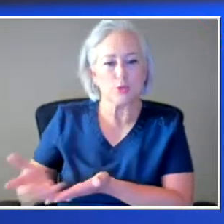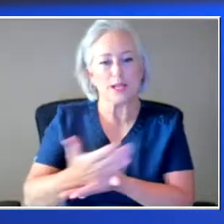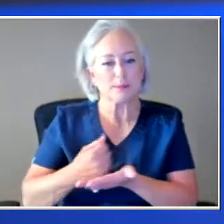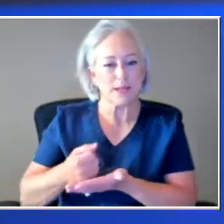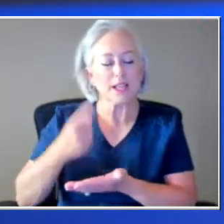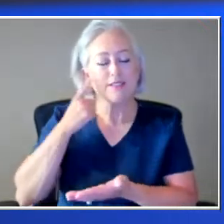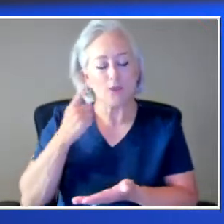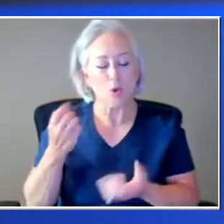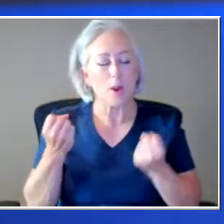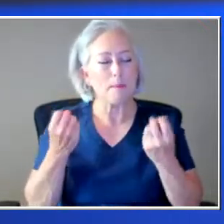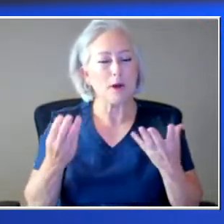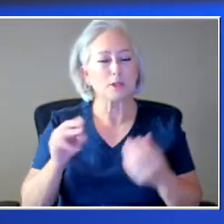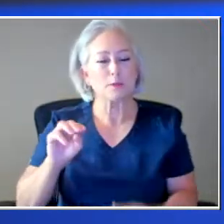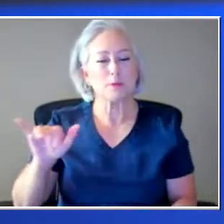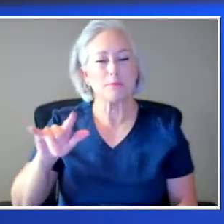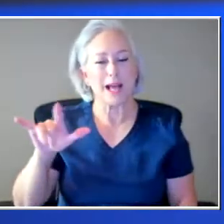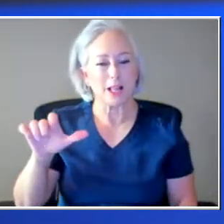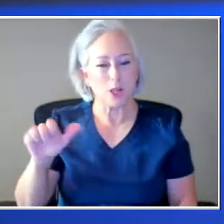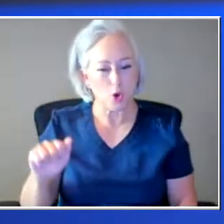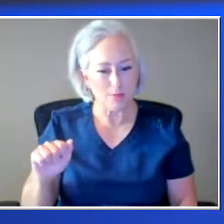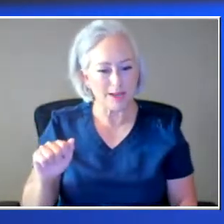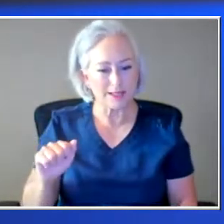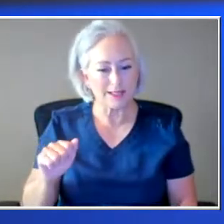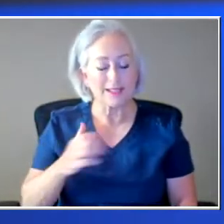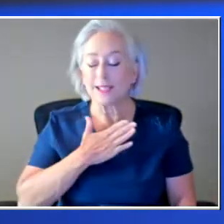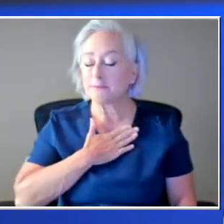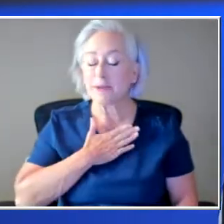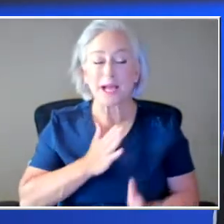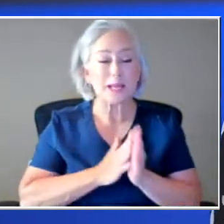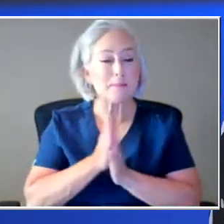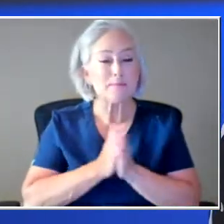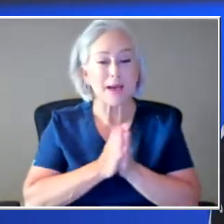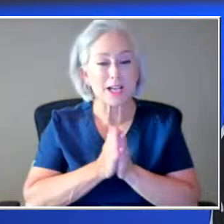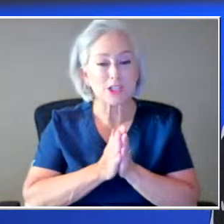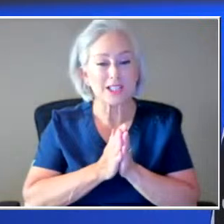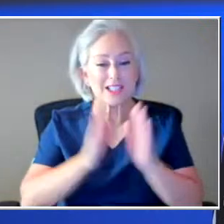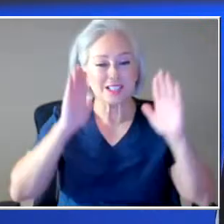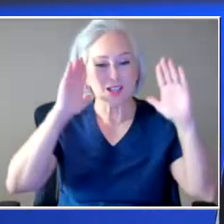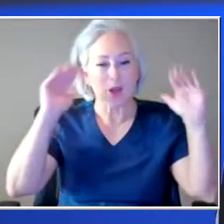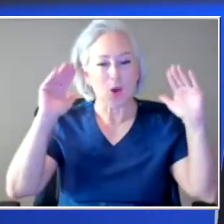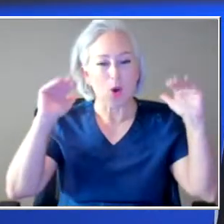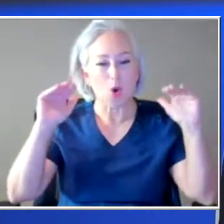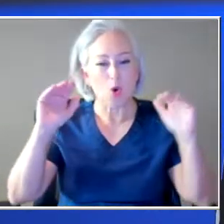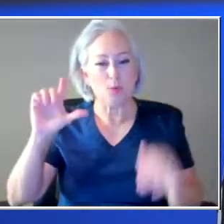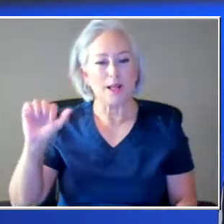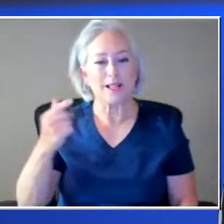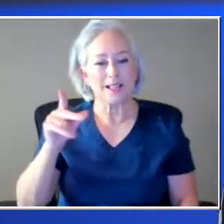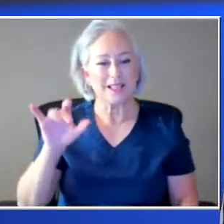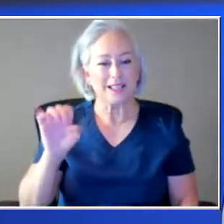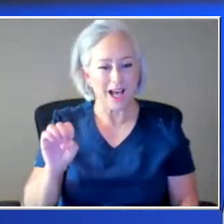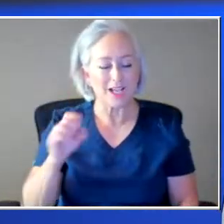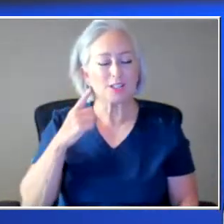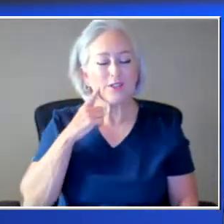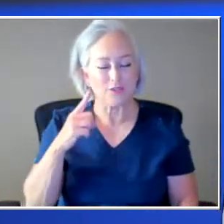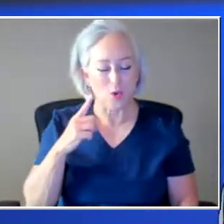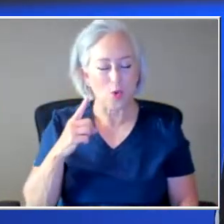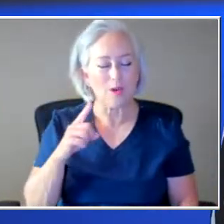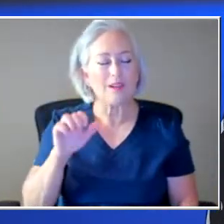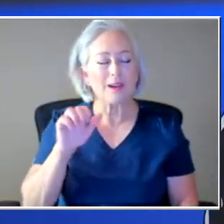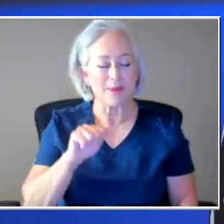also my passion is Hope Lodge, American Cancer Society. So Love it. yeah,